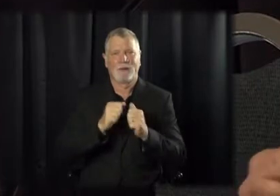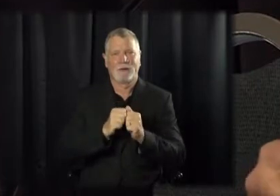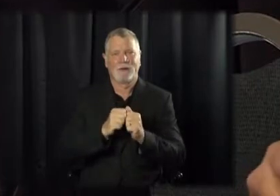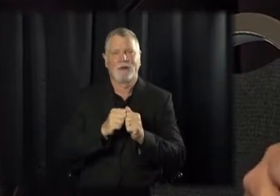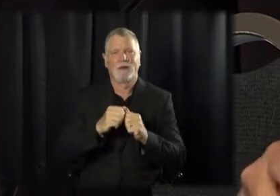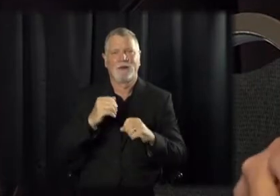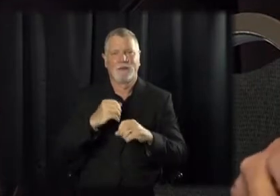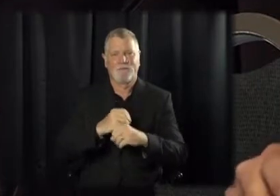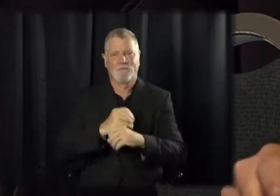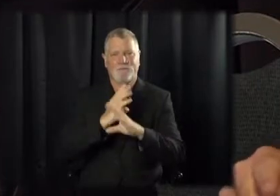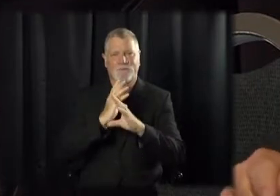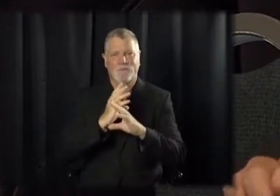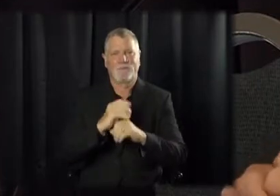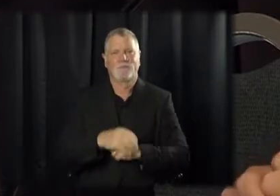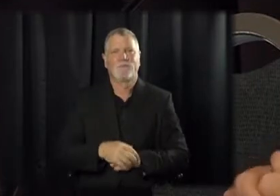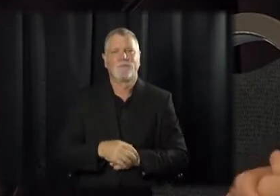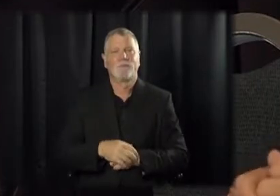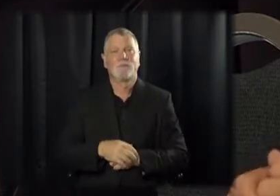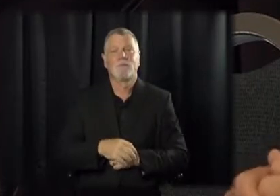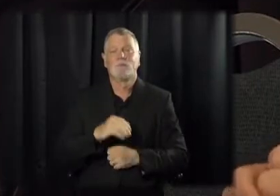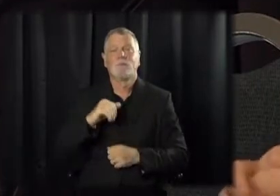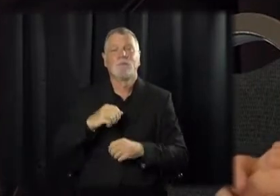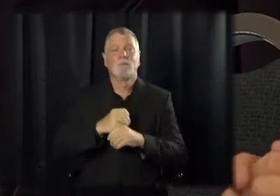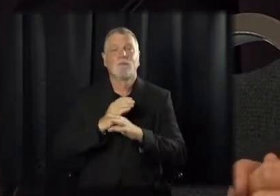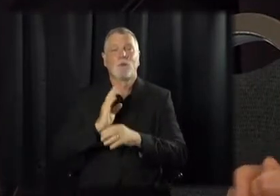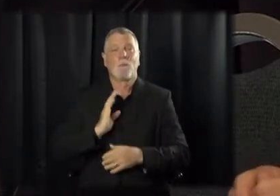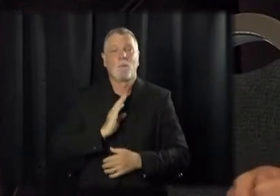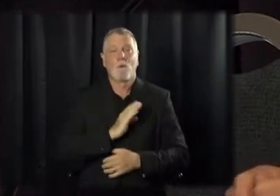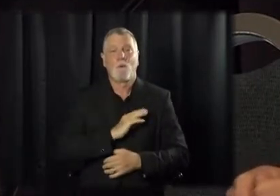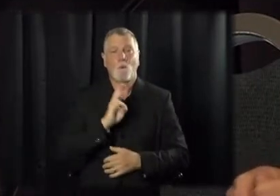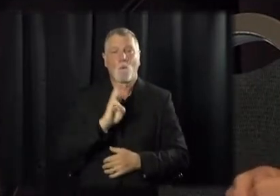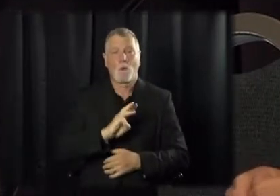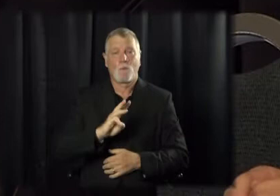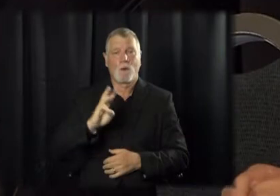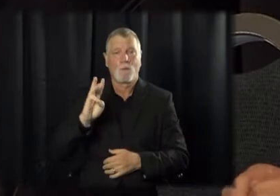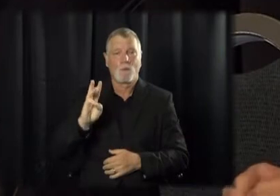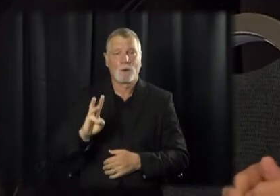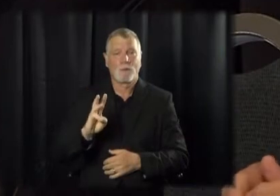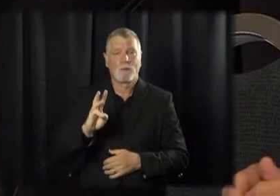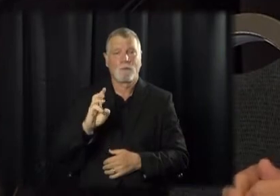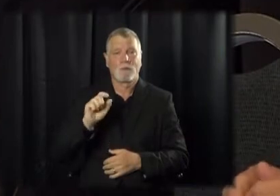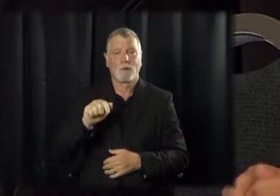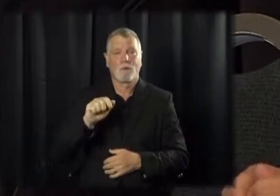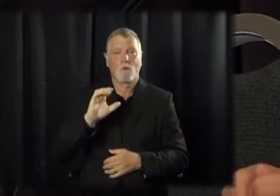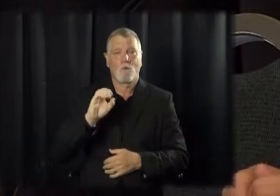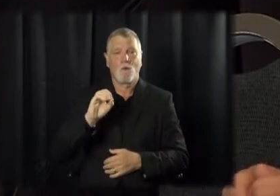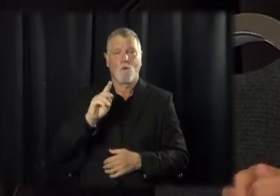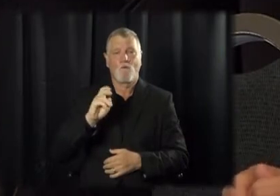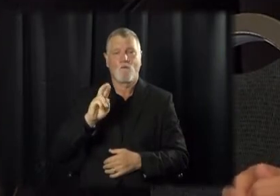live stream. The live stream is at the board's website,